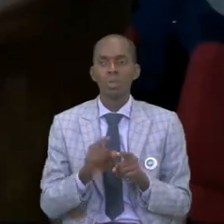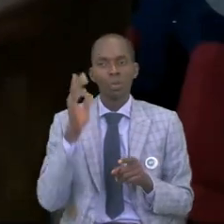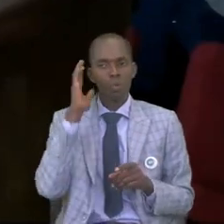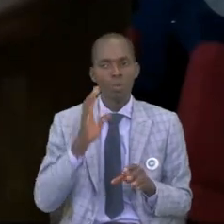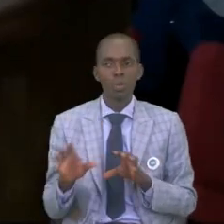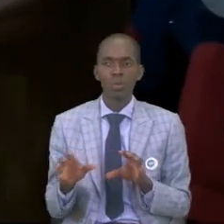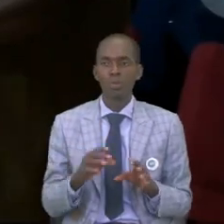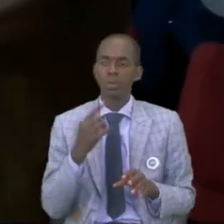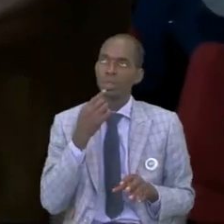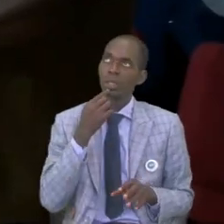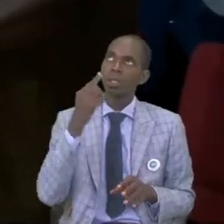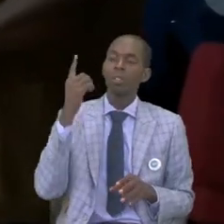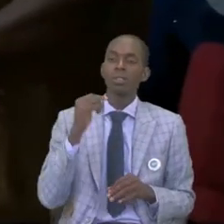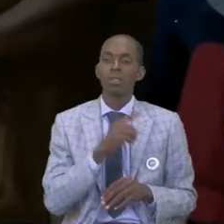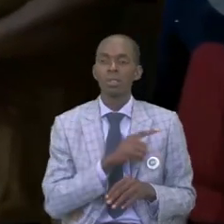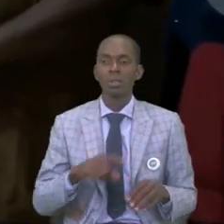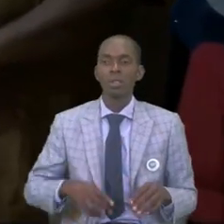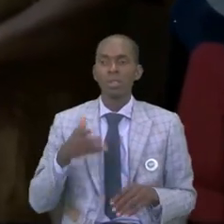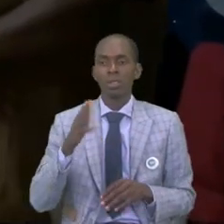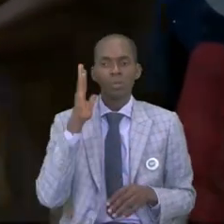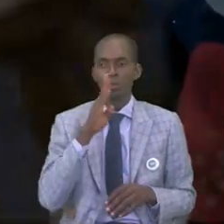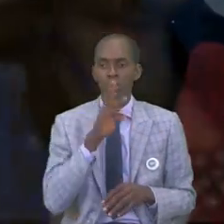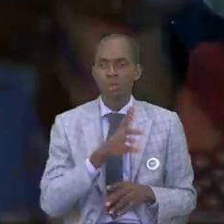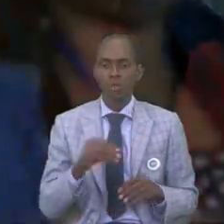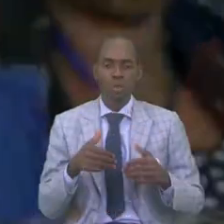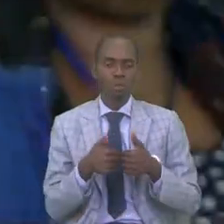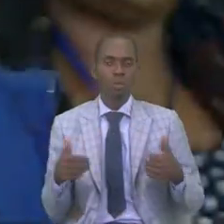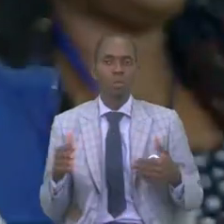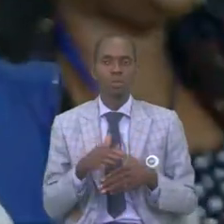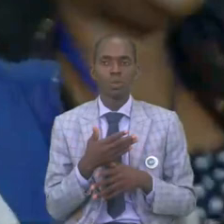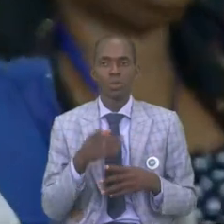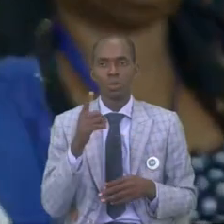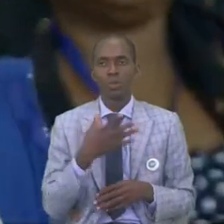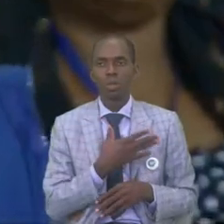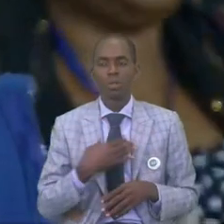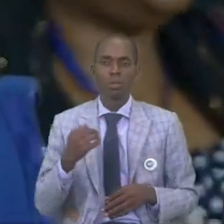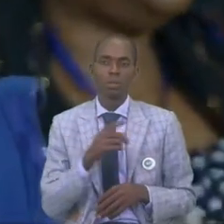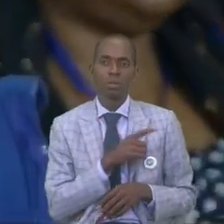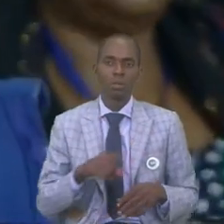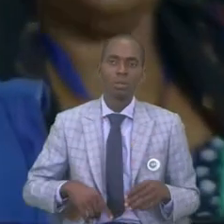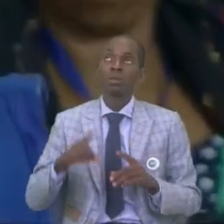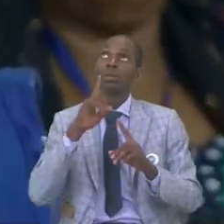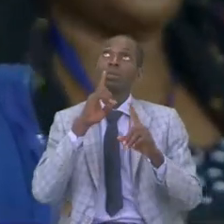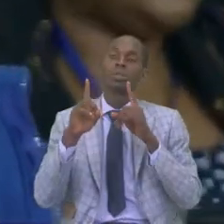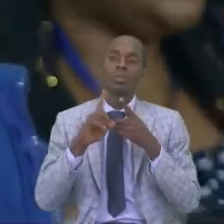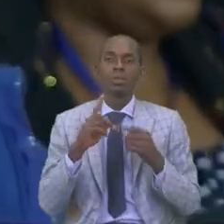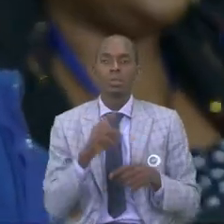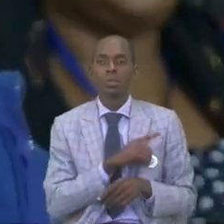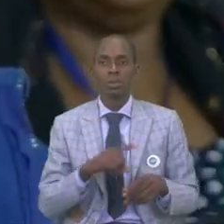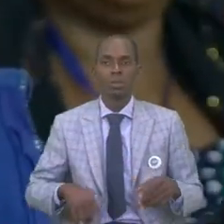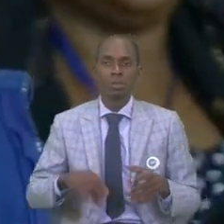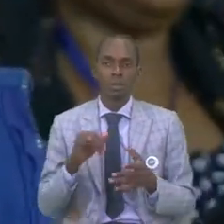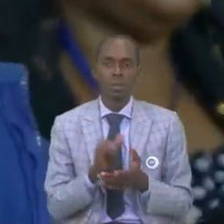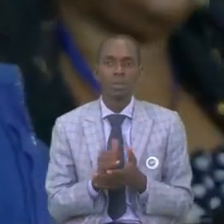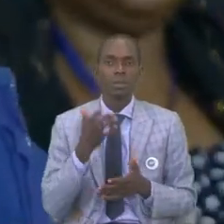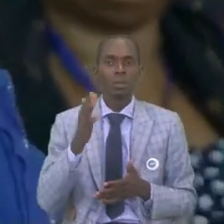Tell the Lord there will be no separation between you and the Lord. tell the Lord that there will be